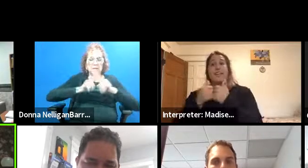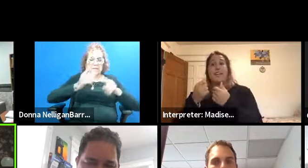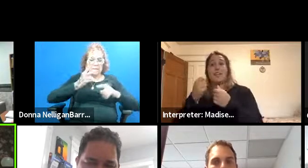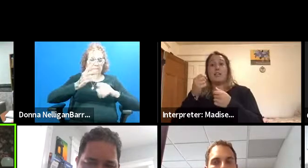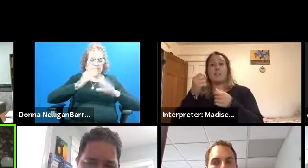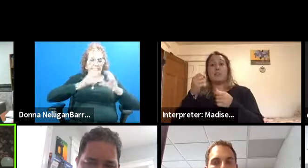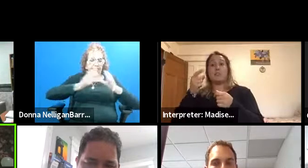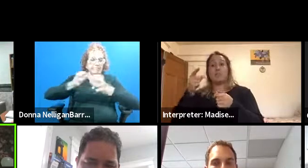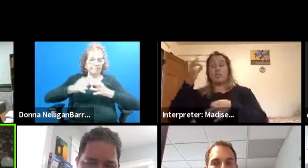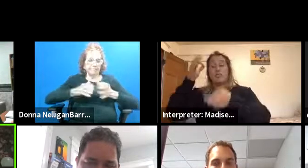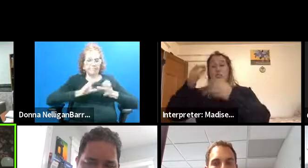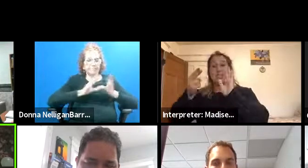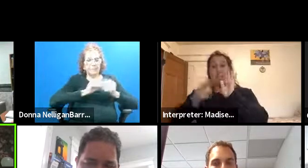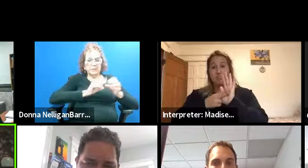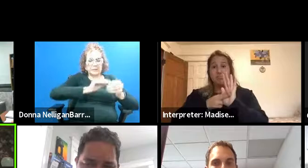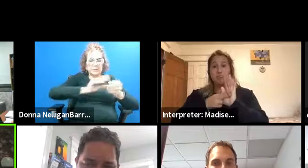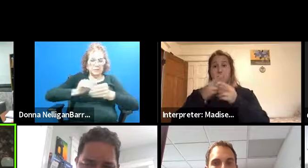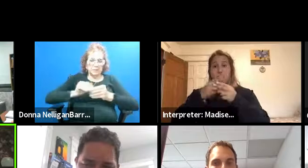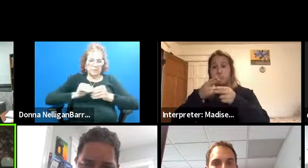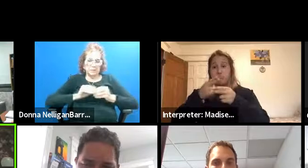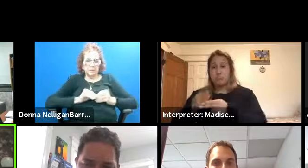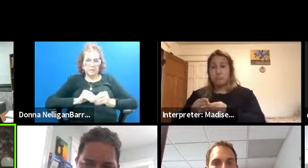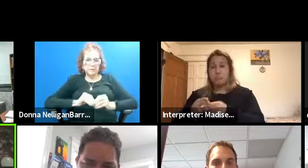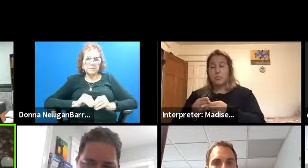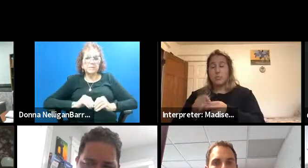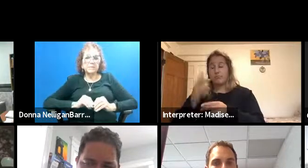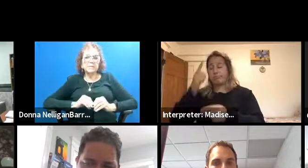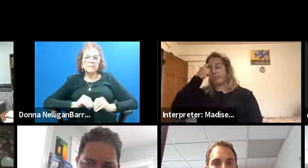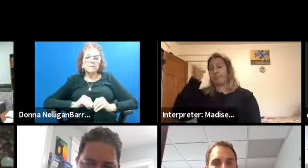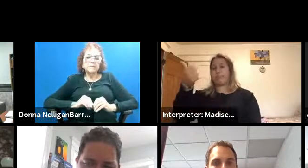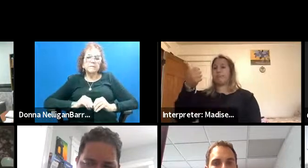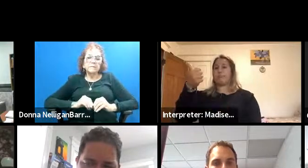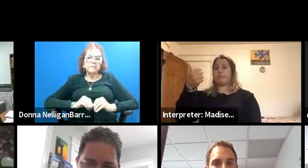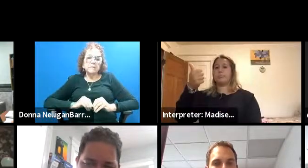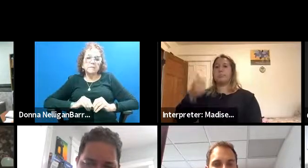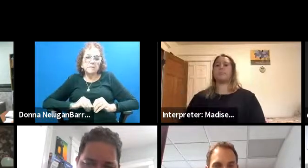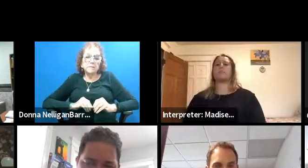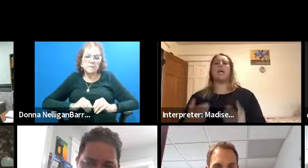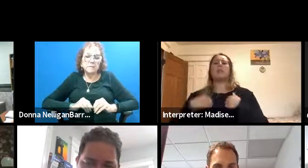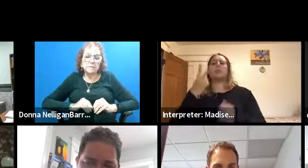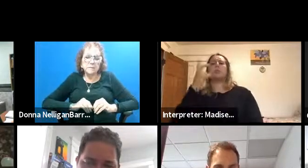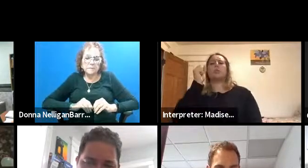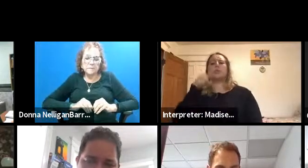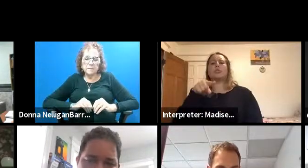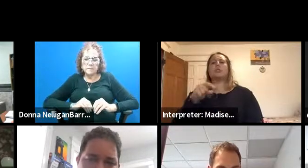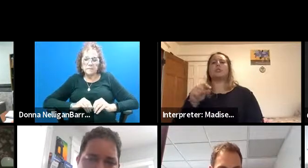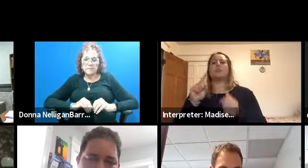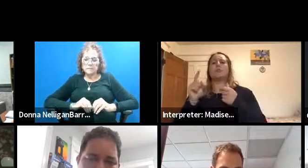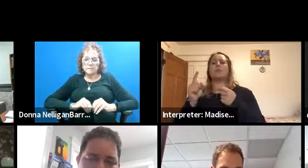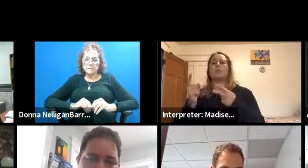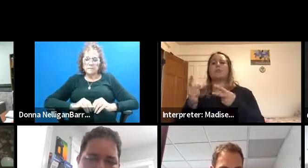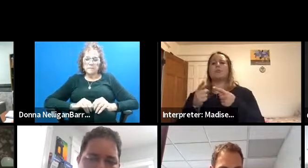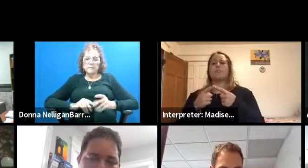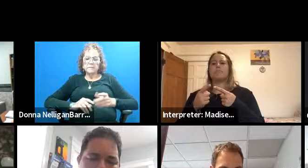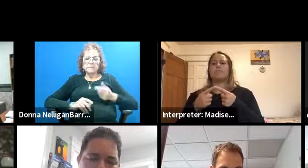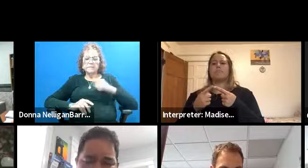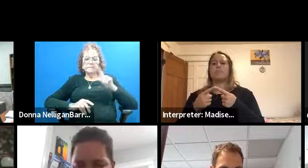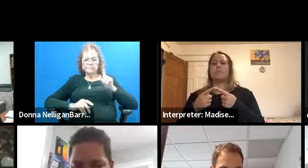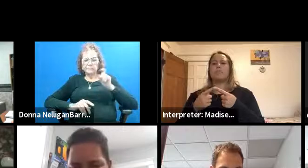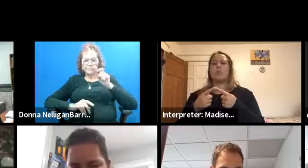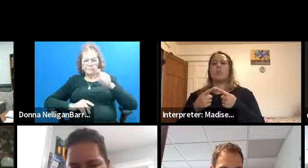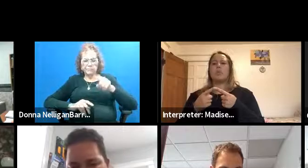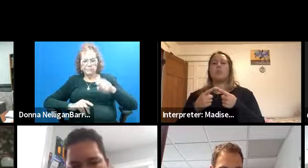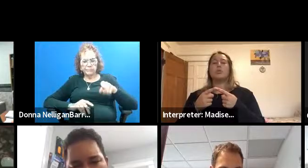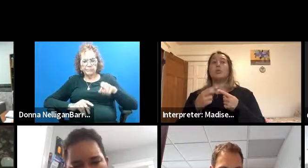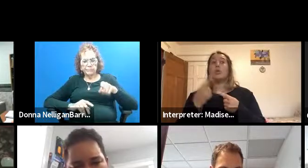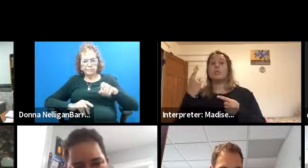I'm a technocrat on this one. I have 2 questions. Yes, is because we go by election